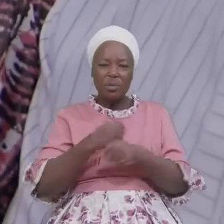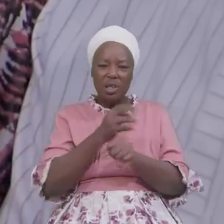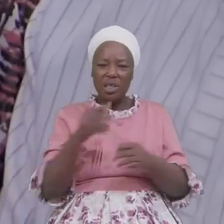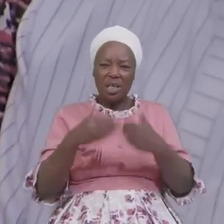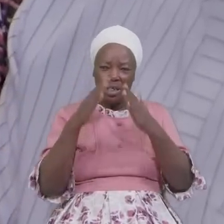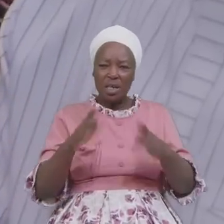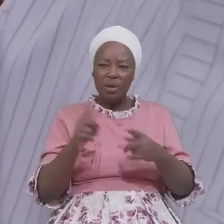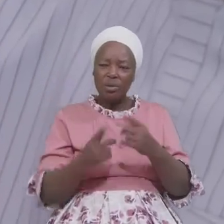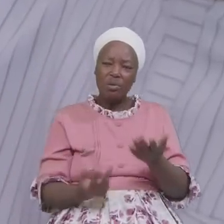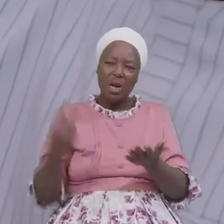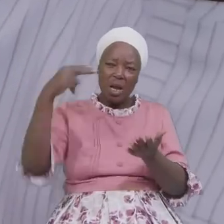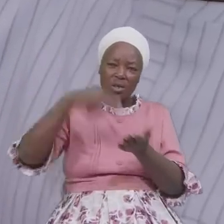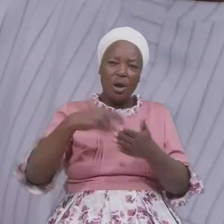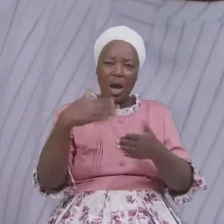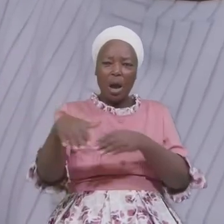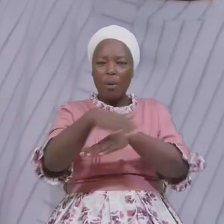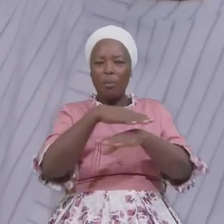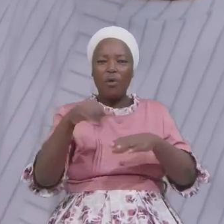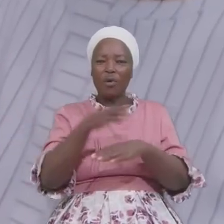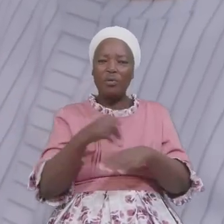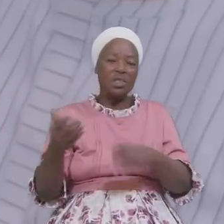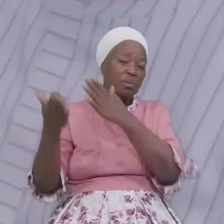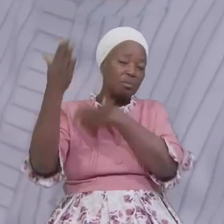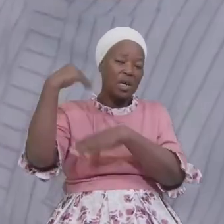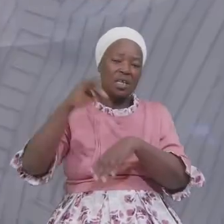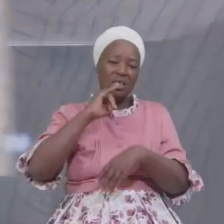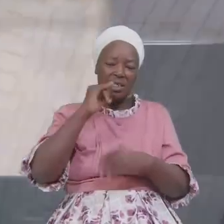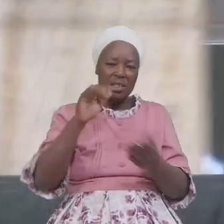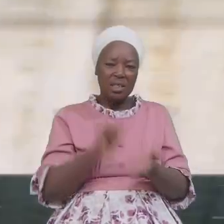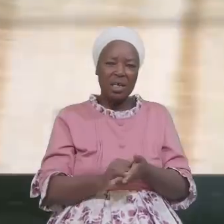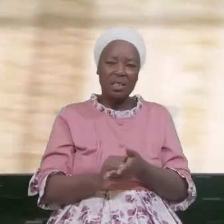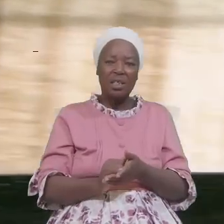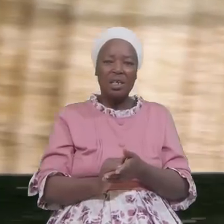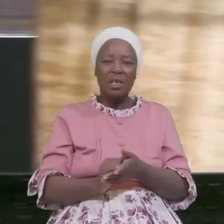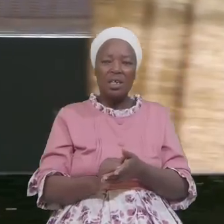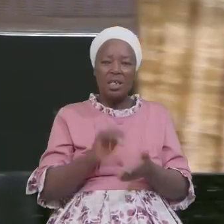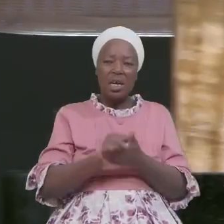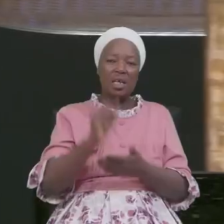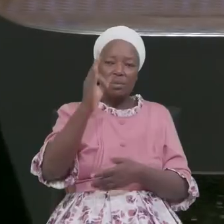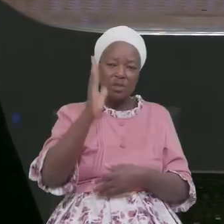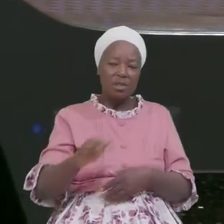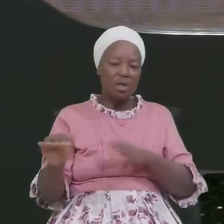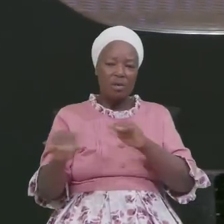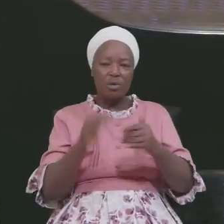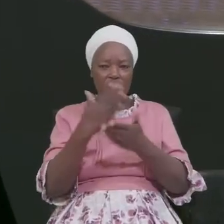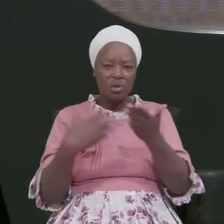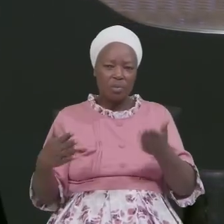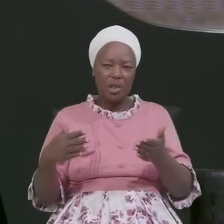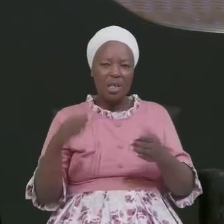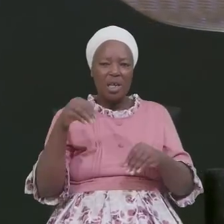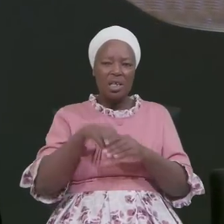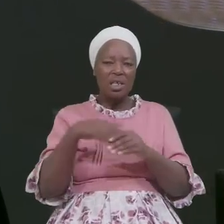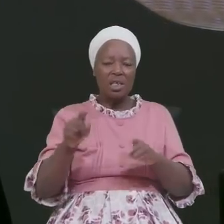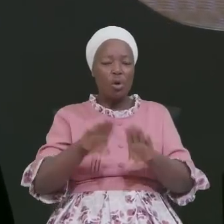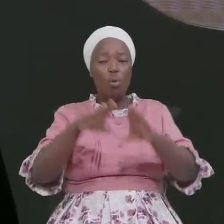to rise above his past is that he does something in the